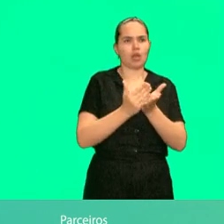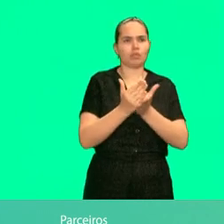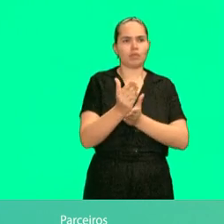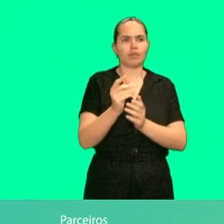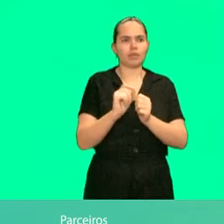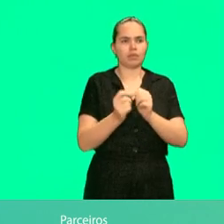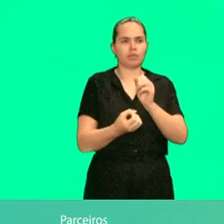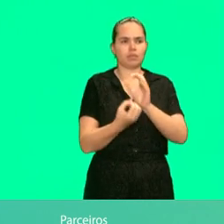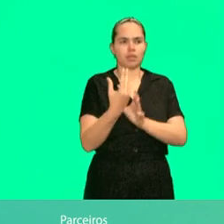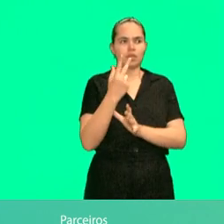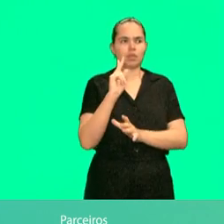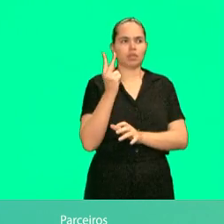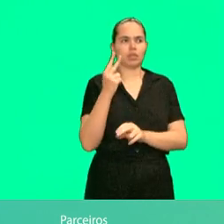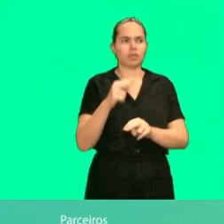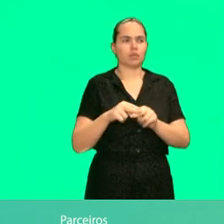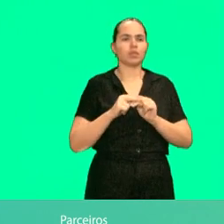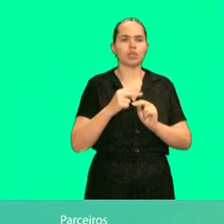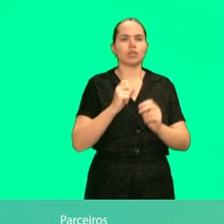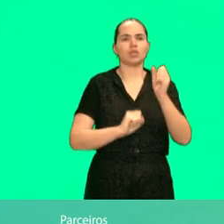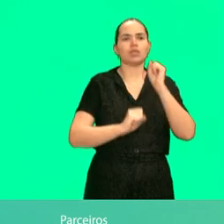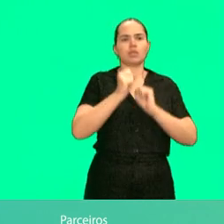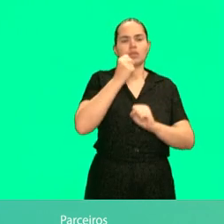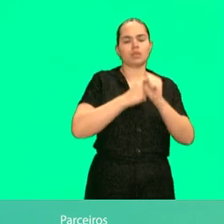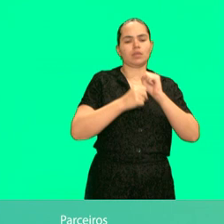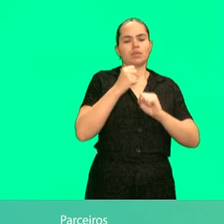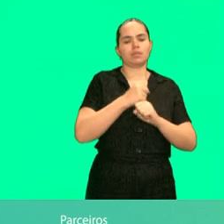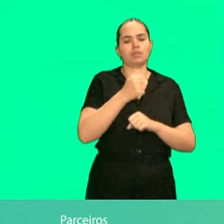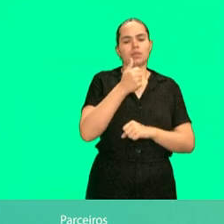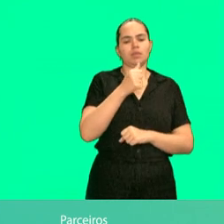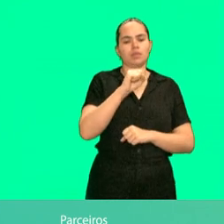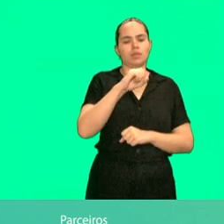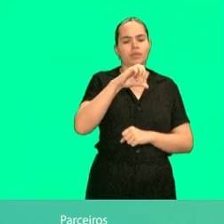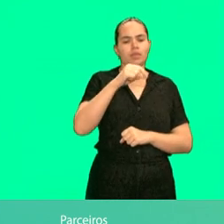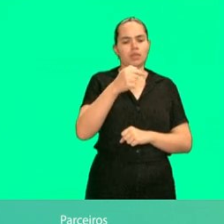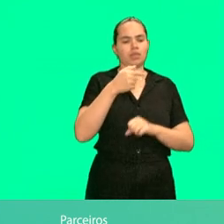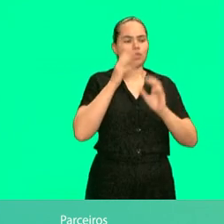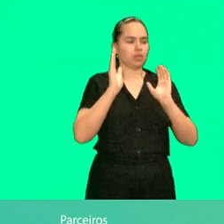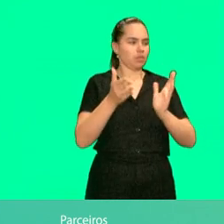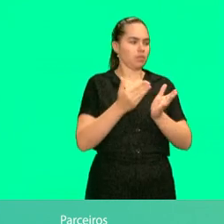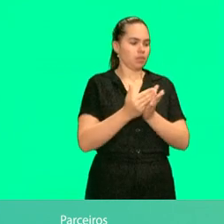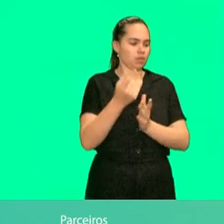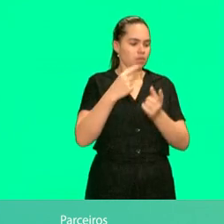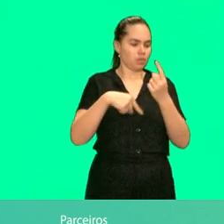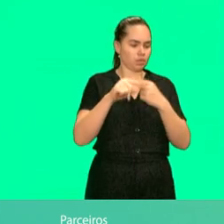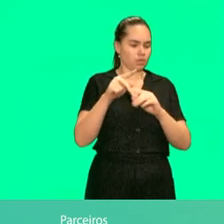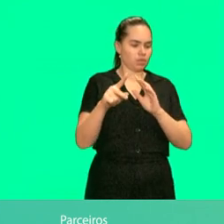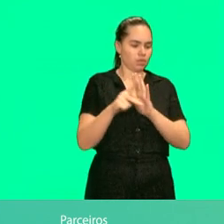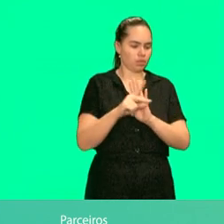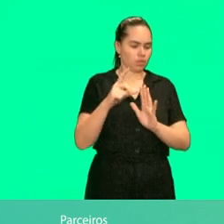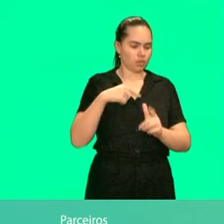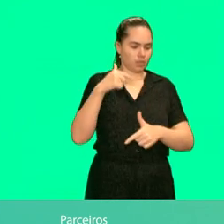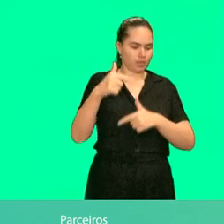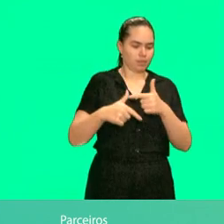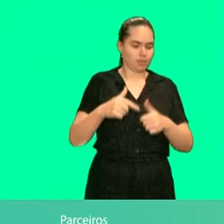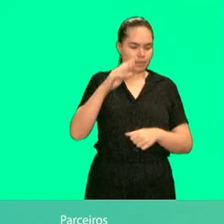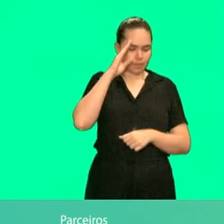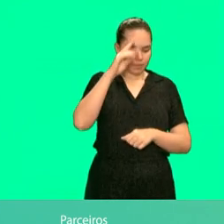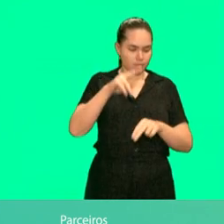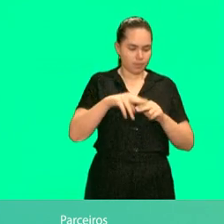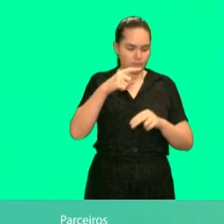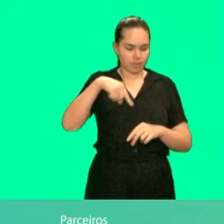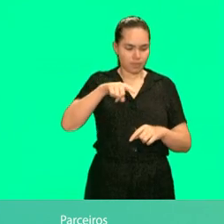when Brazil has been discovered, the territory, so Paracelsus was producing hydrogen. And in